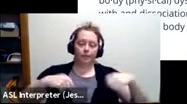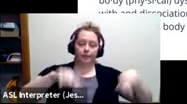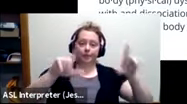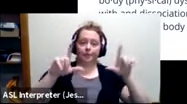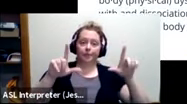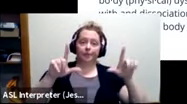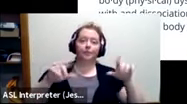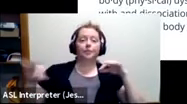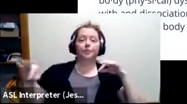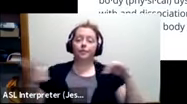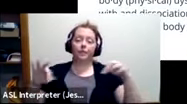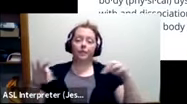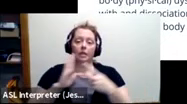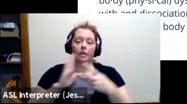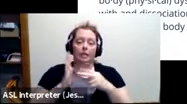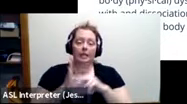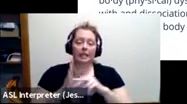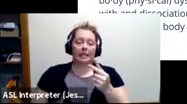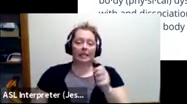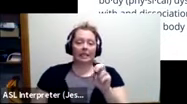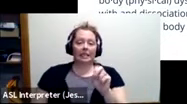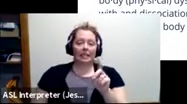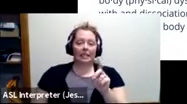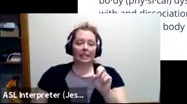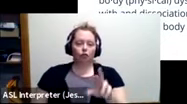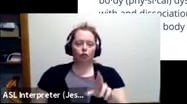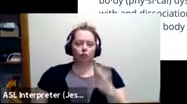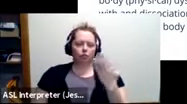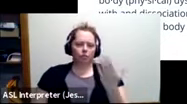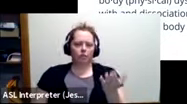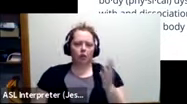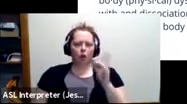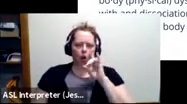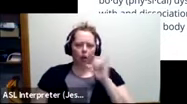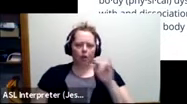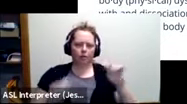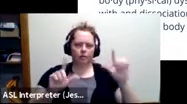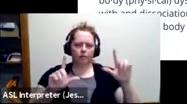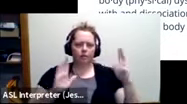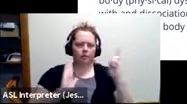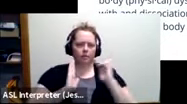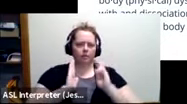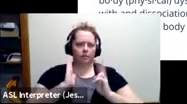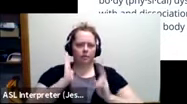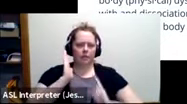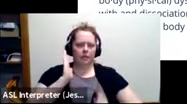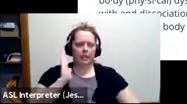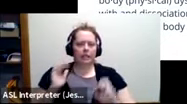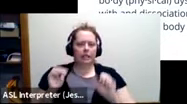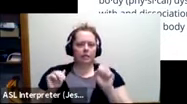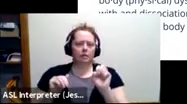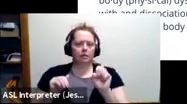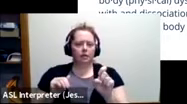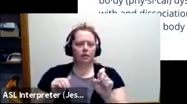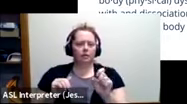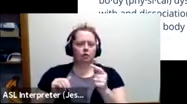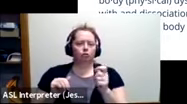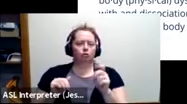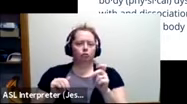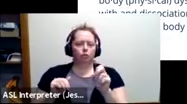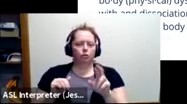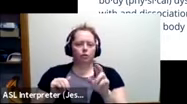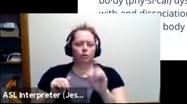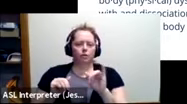So we're going to talk about here sex, gender identity, and gender expression. And I'm really just going to